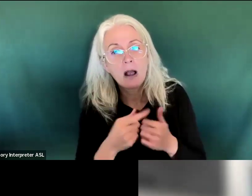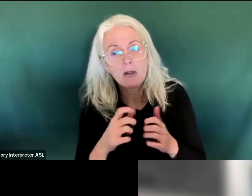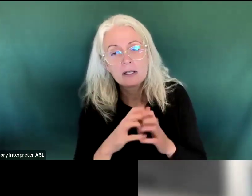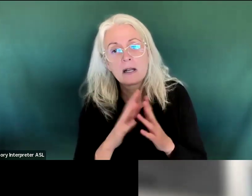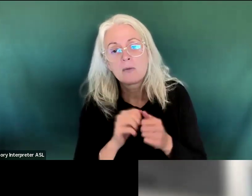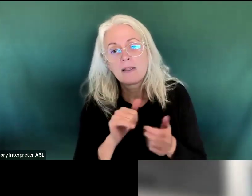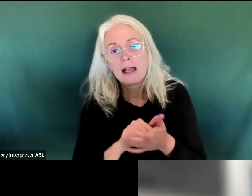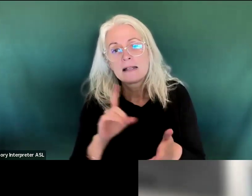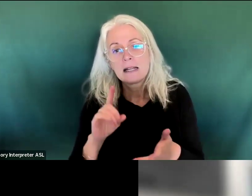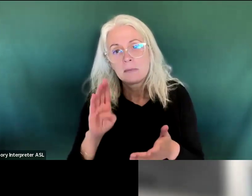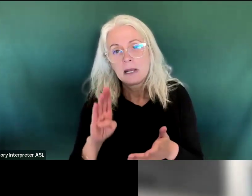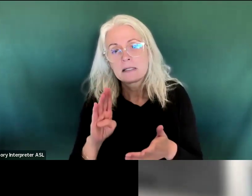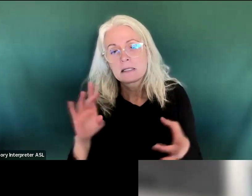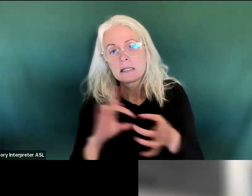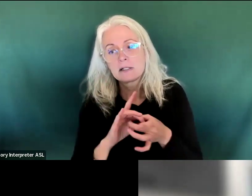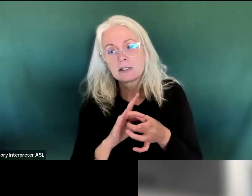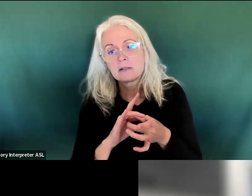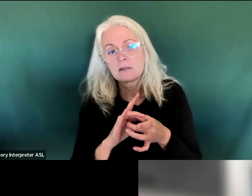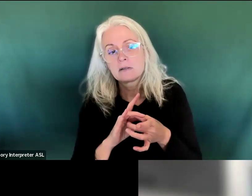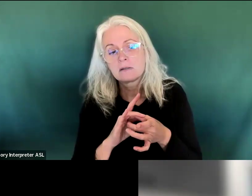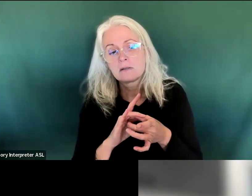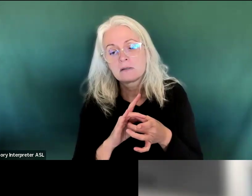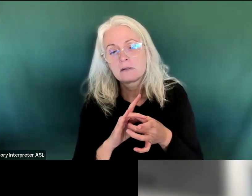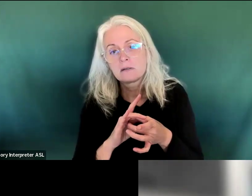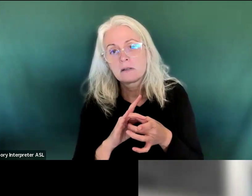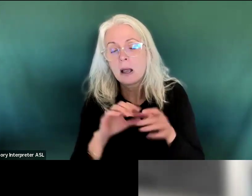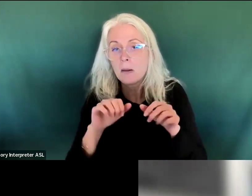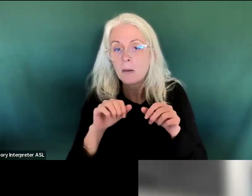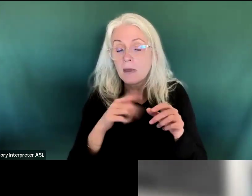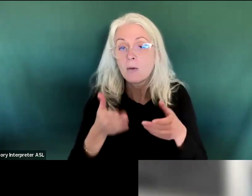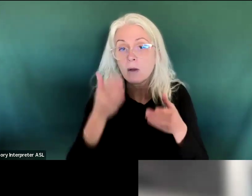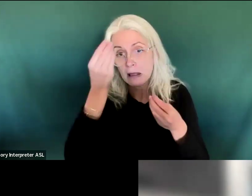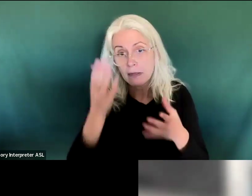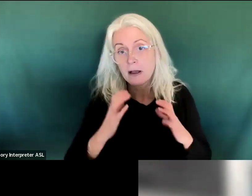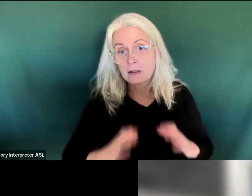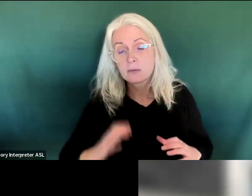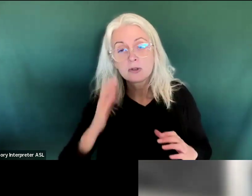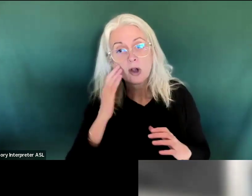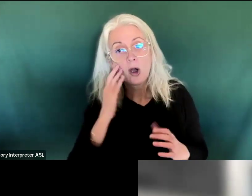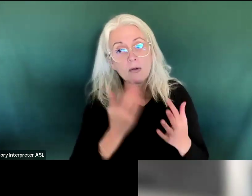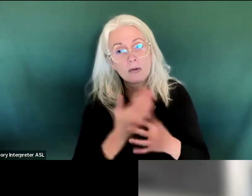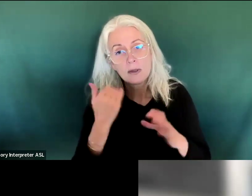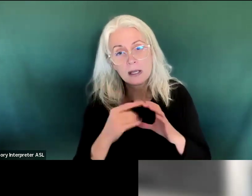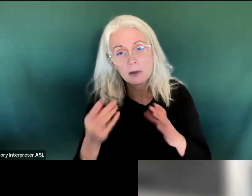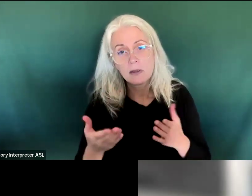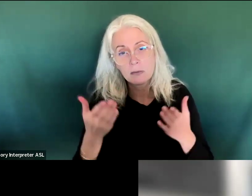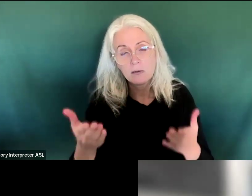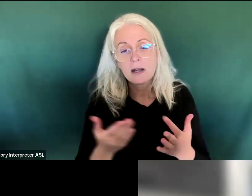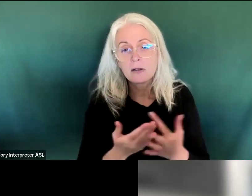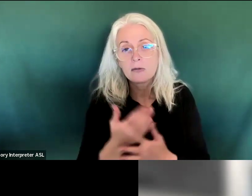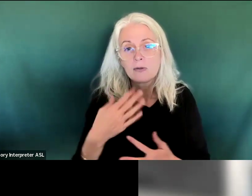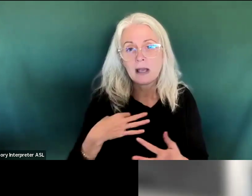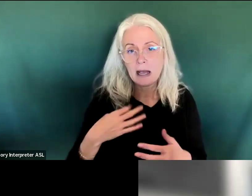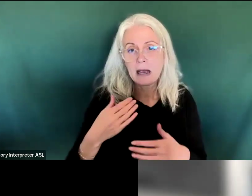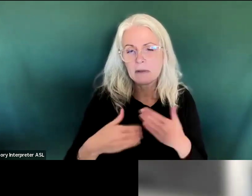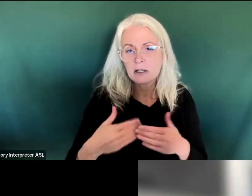with that database to database connection. And they will also let the customer know via the email that they provided through the